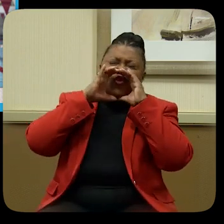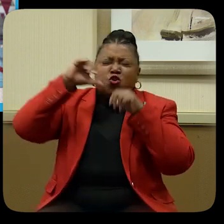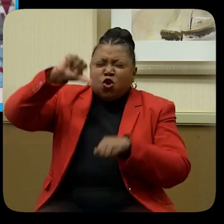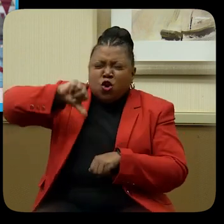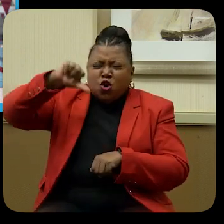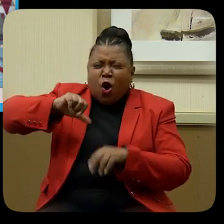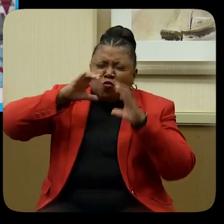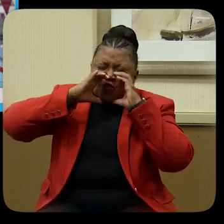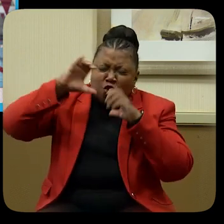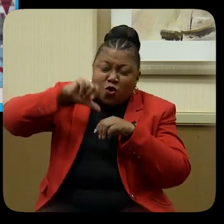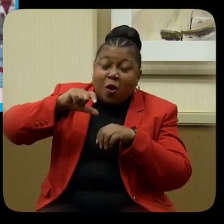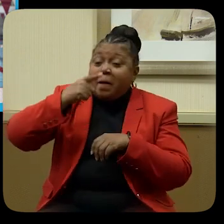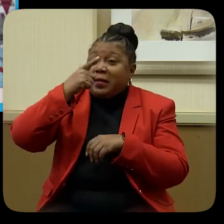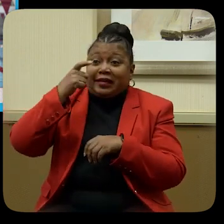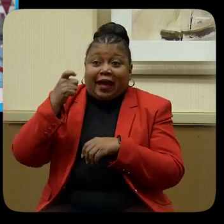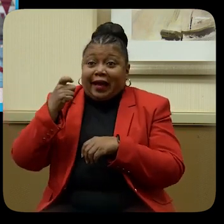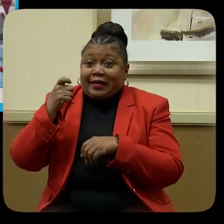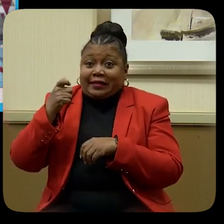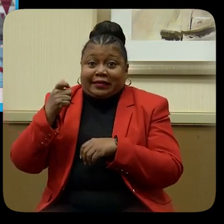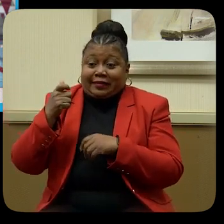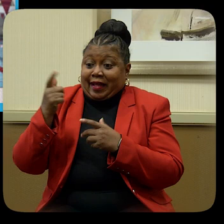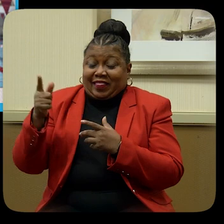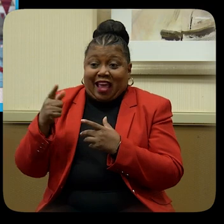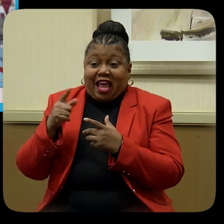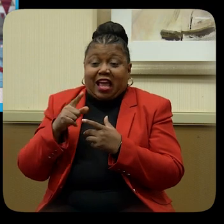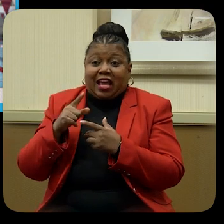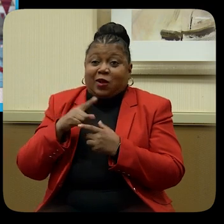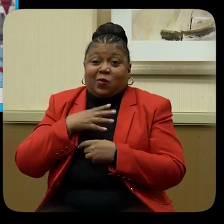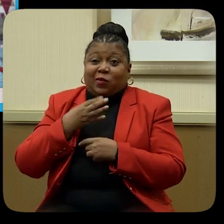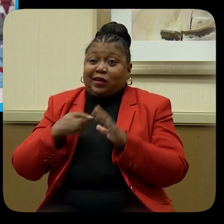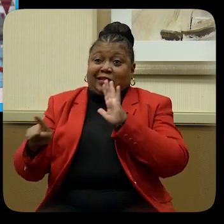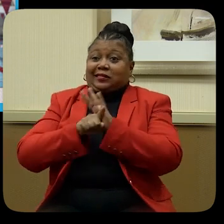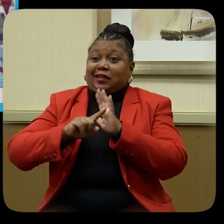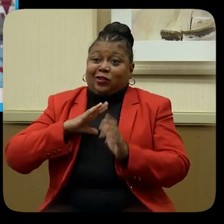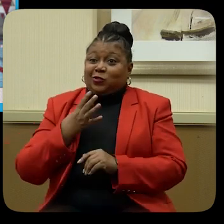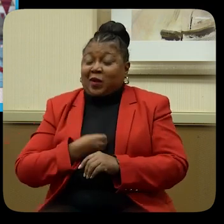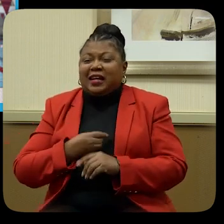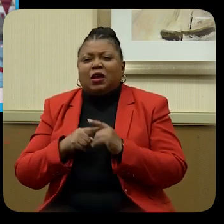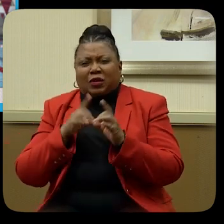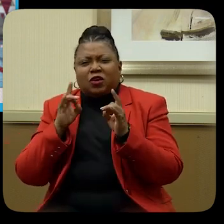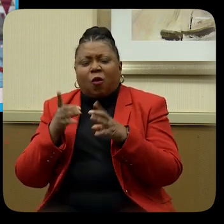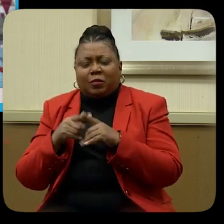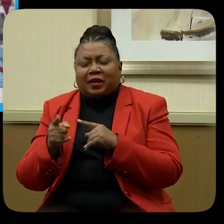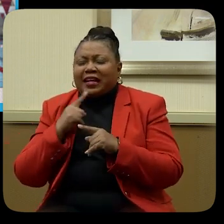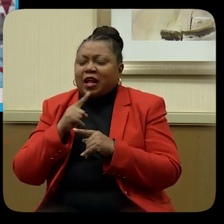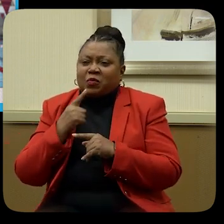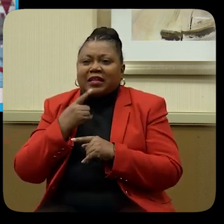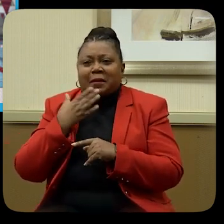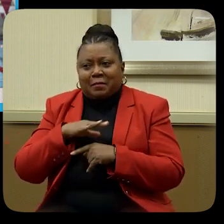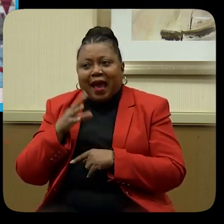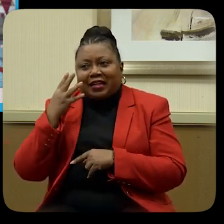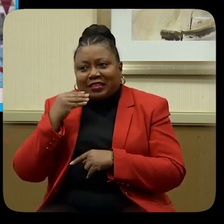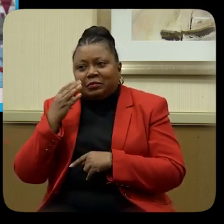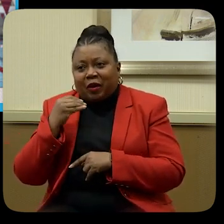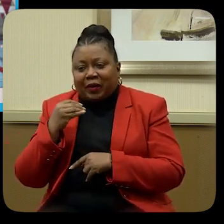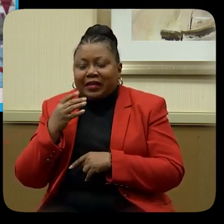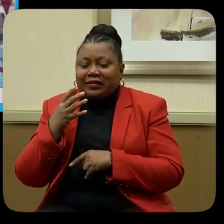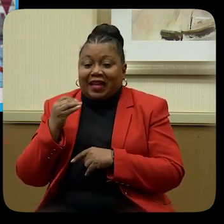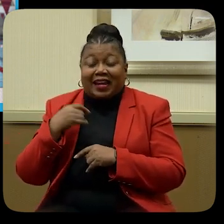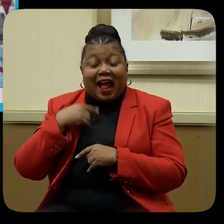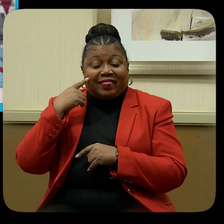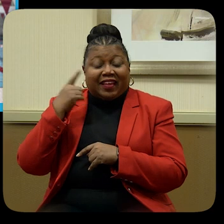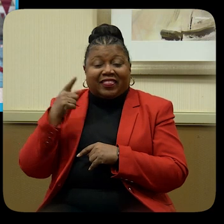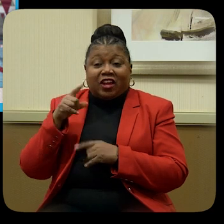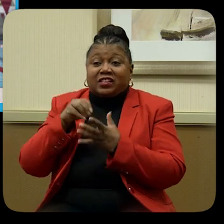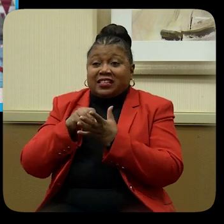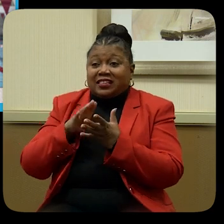him because they were transphobic and pretty horrible to him. He had a pretty bad experience, and I think